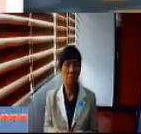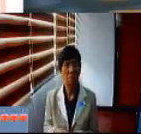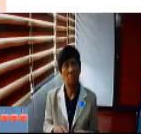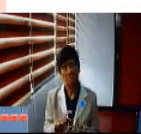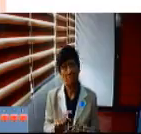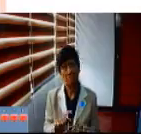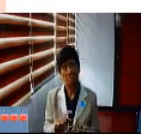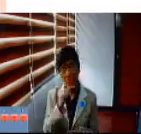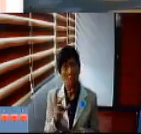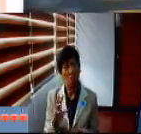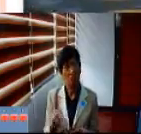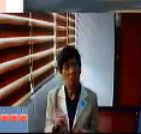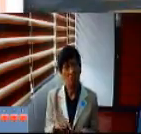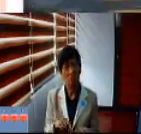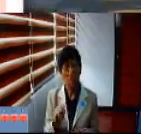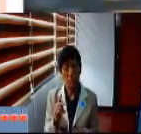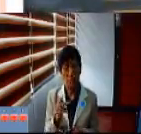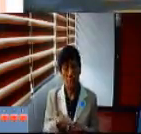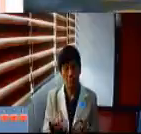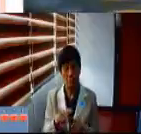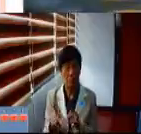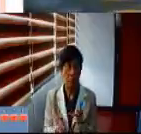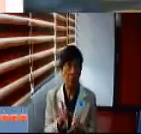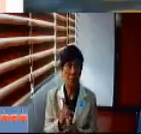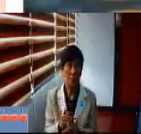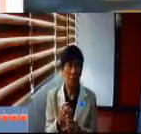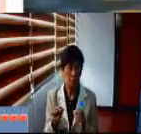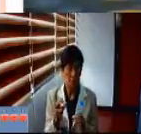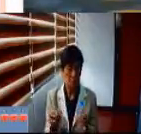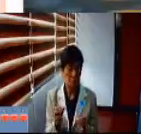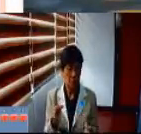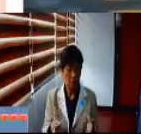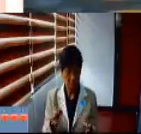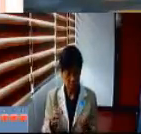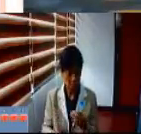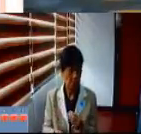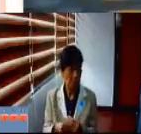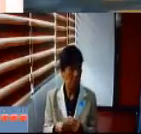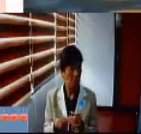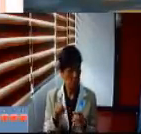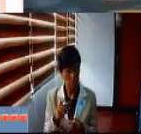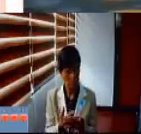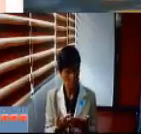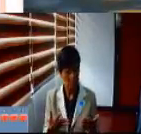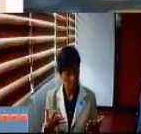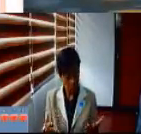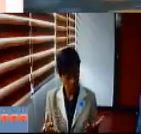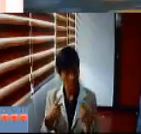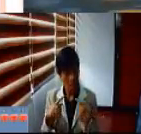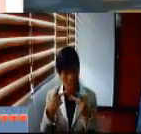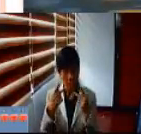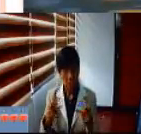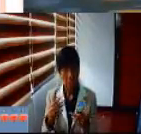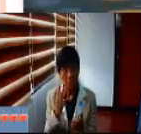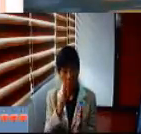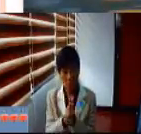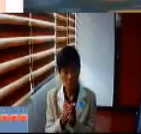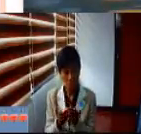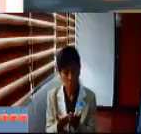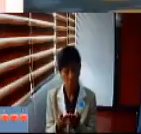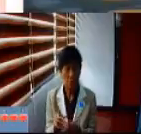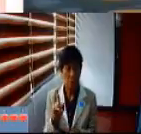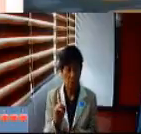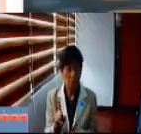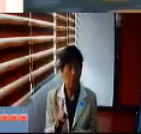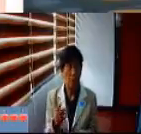Okay. And if I may add, one of the things that we published this book already, one of the things that we